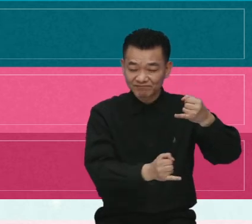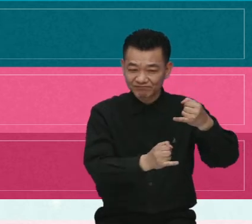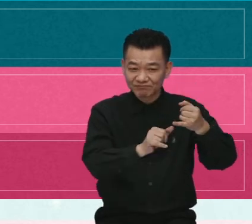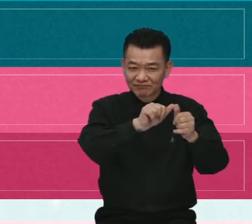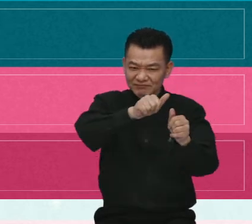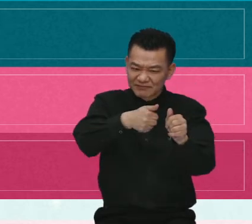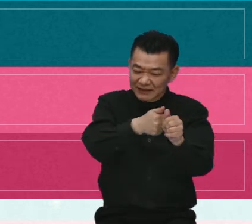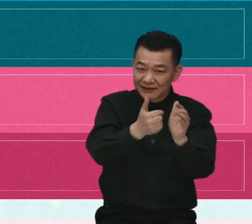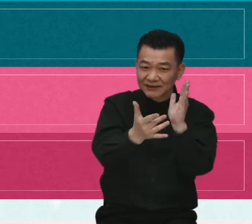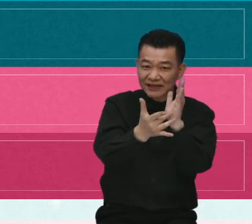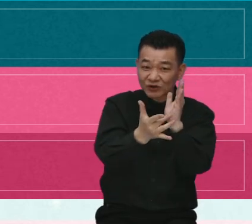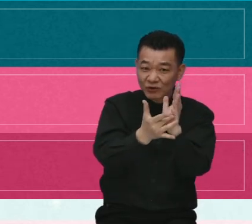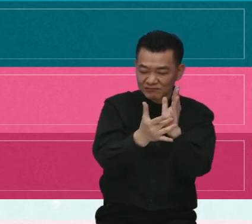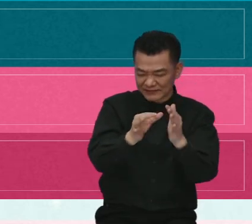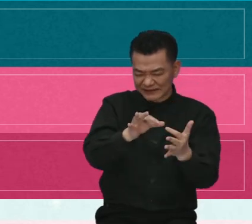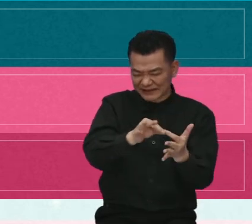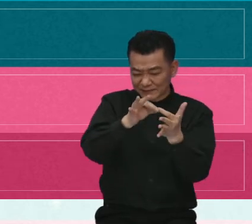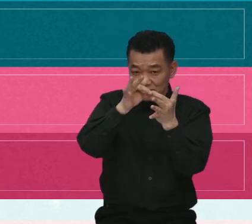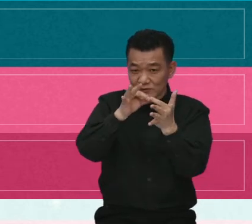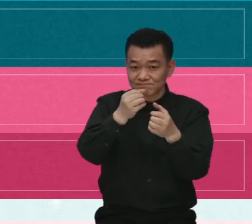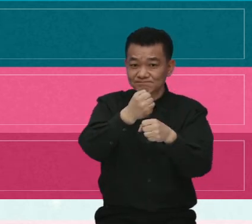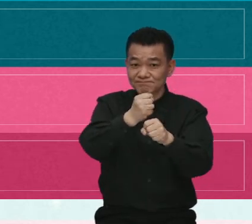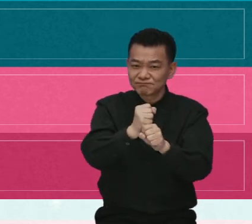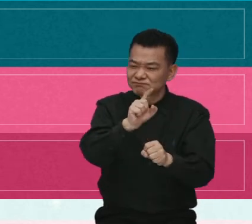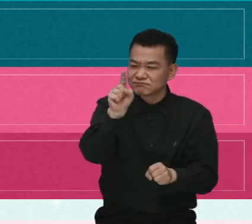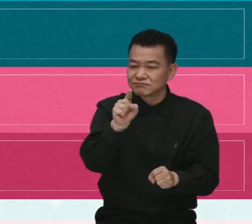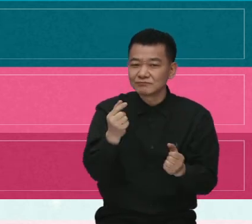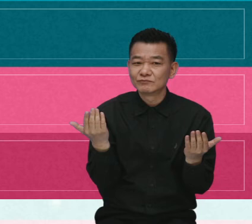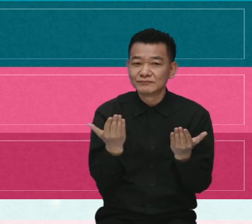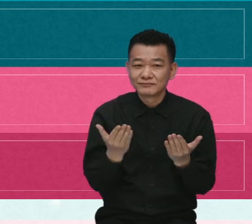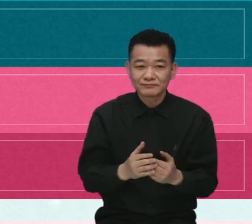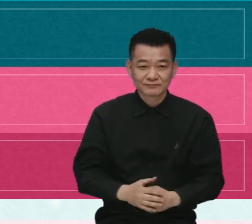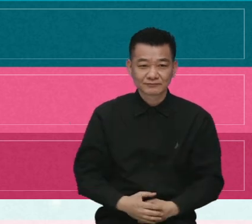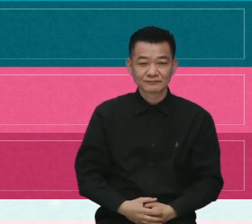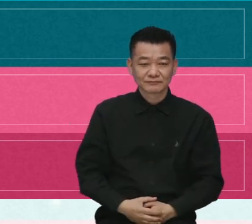4. What about special equipment based on assistive technology?